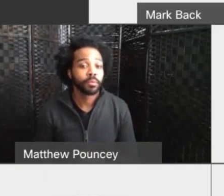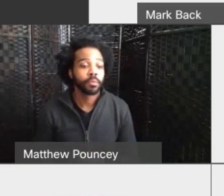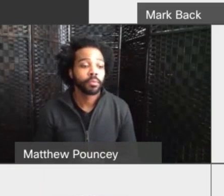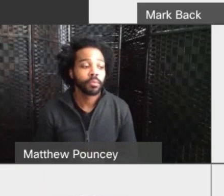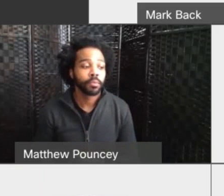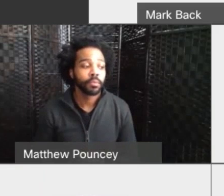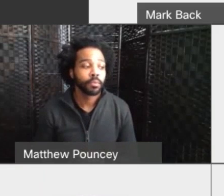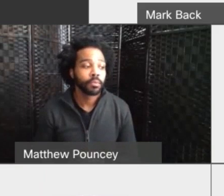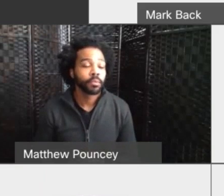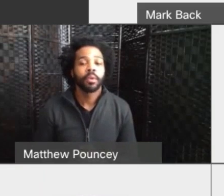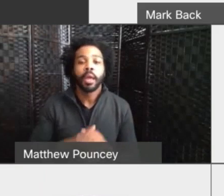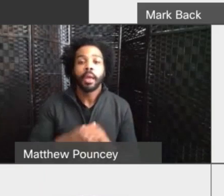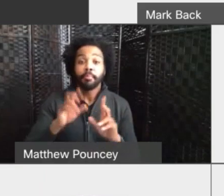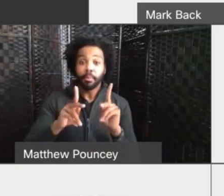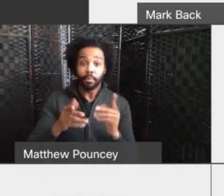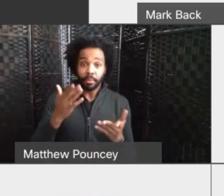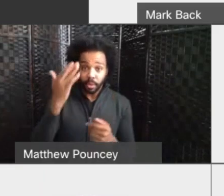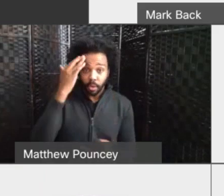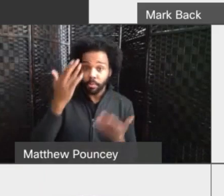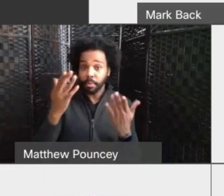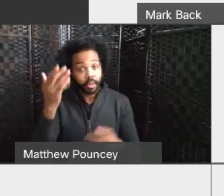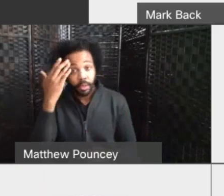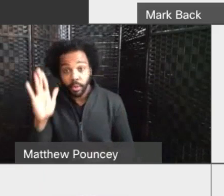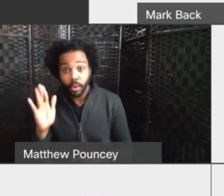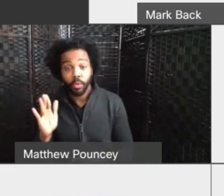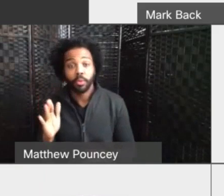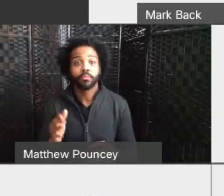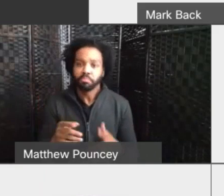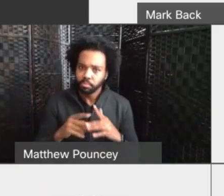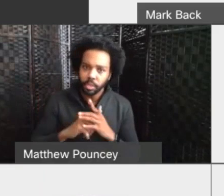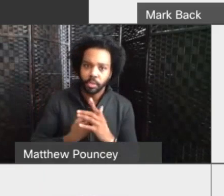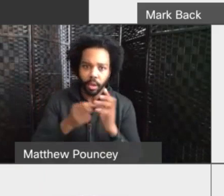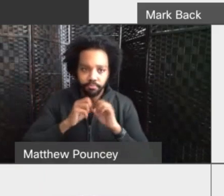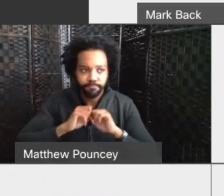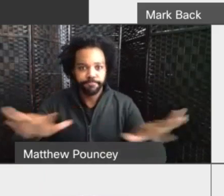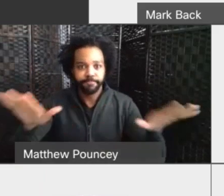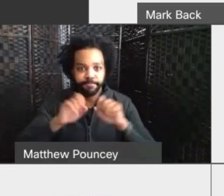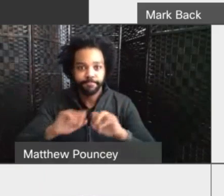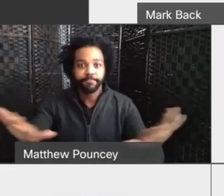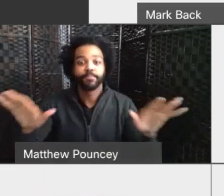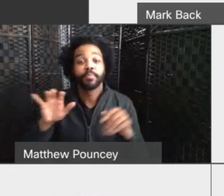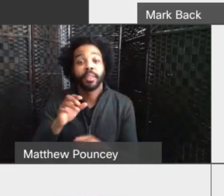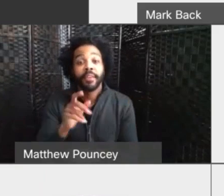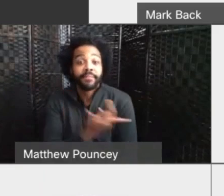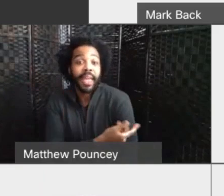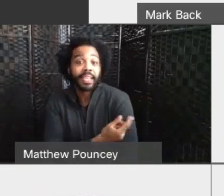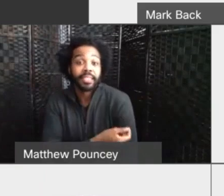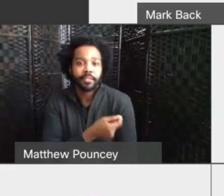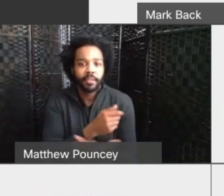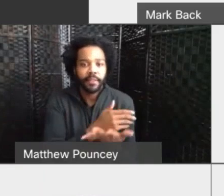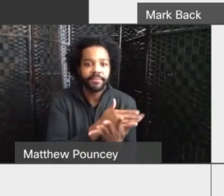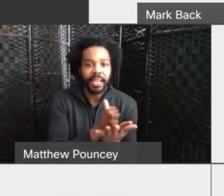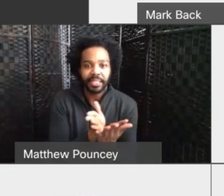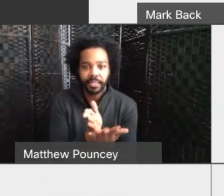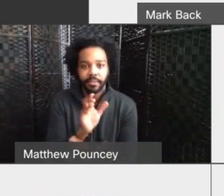so as people may be aware, they're rolling the vaccine out in phases. Phase 1